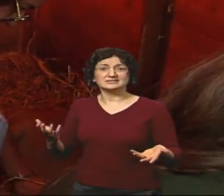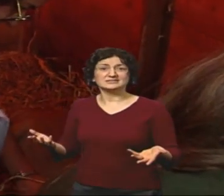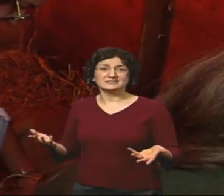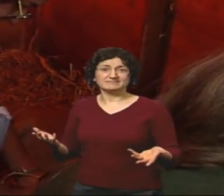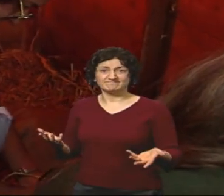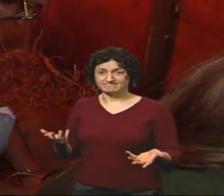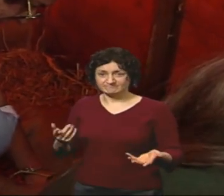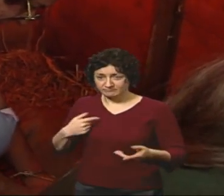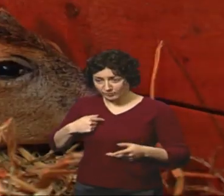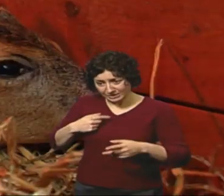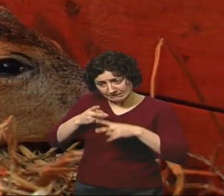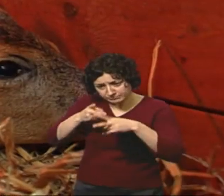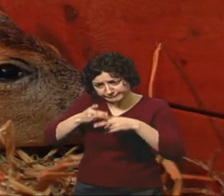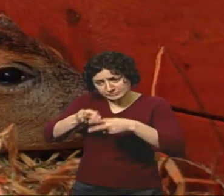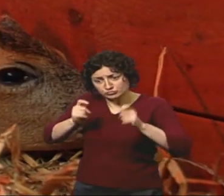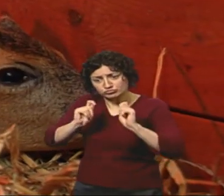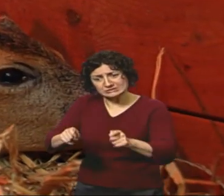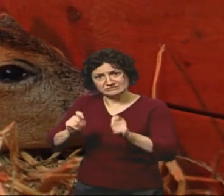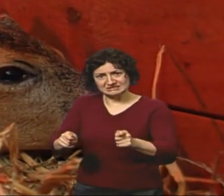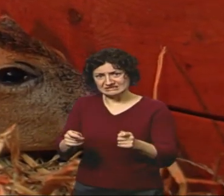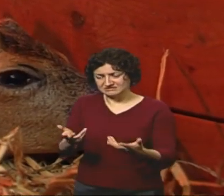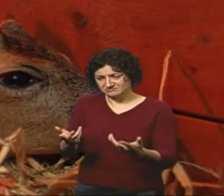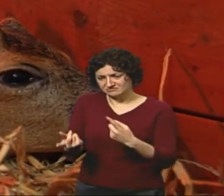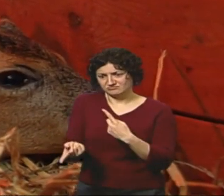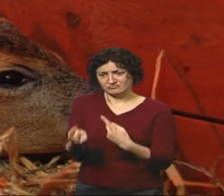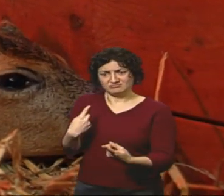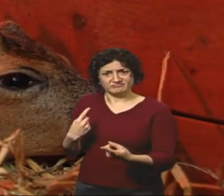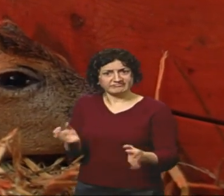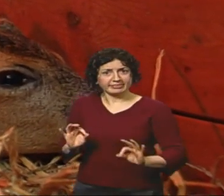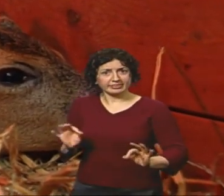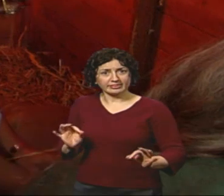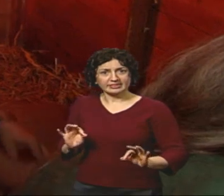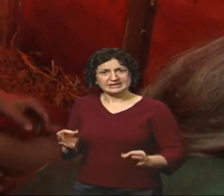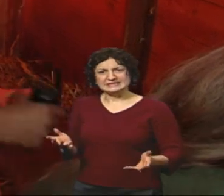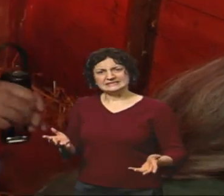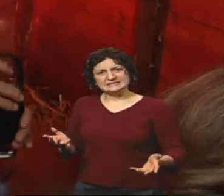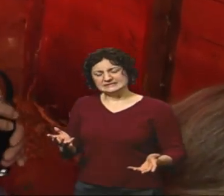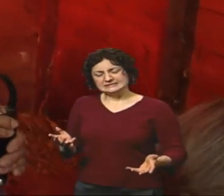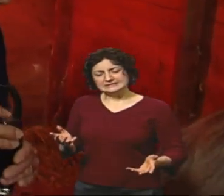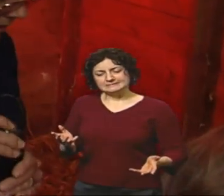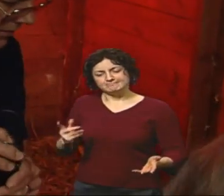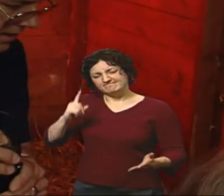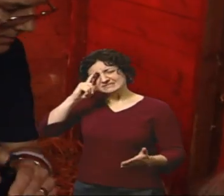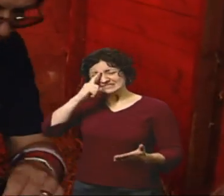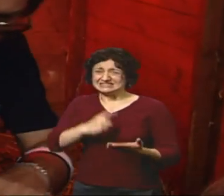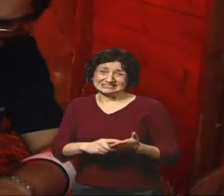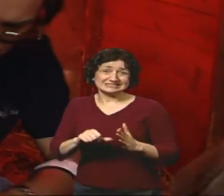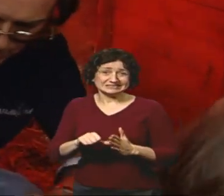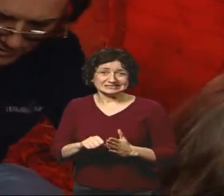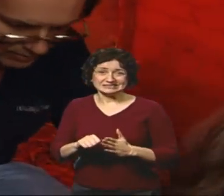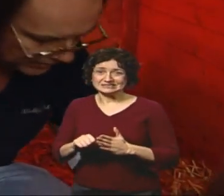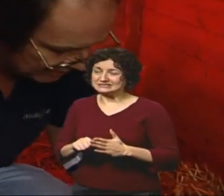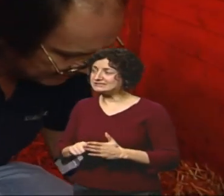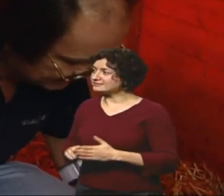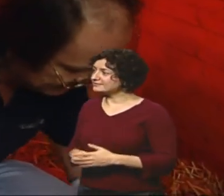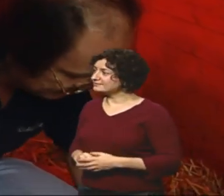of our treatment. And though we always try as hard as we can, on this occasion our efforts were in vain. It